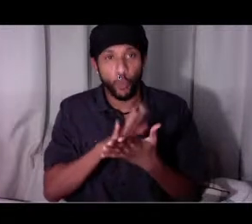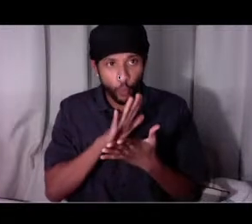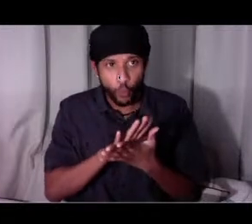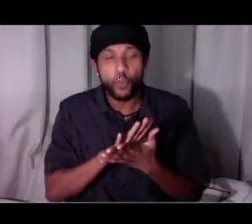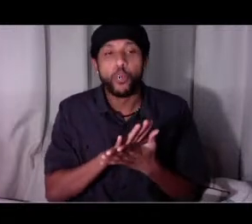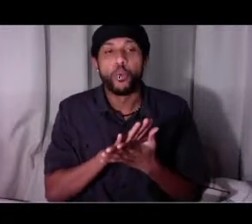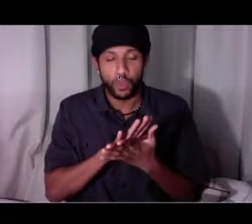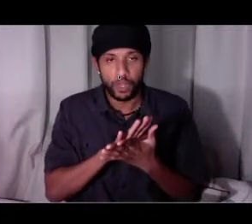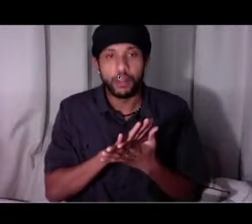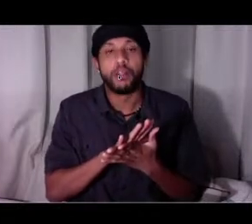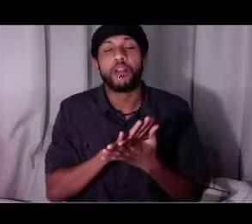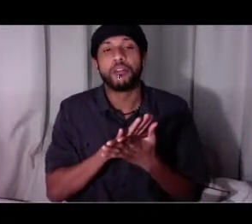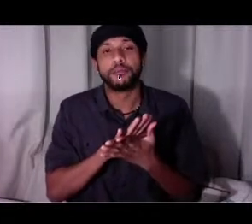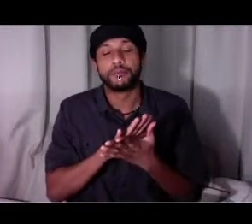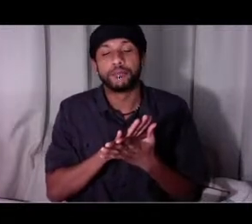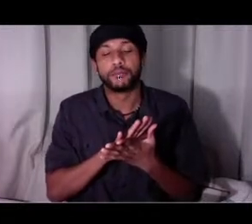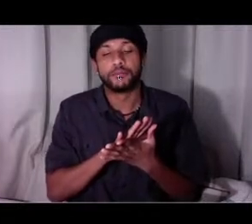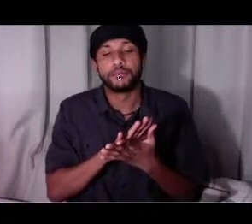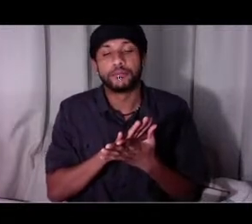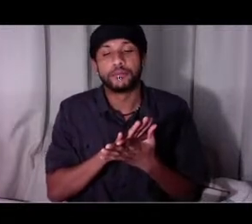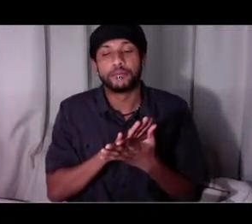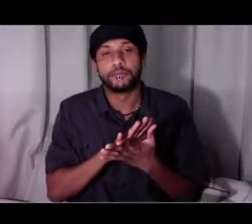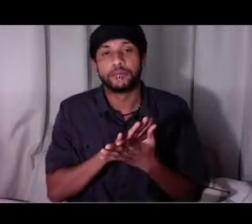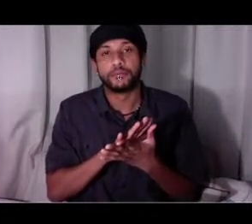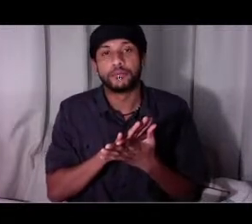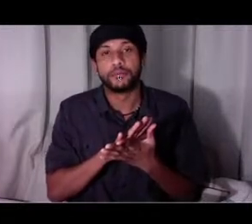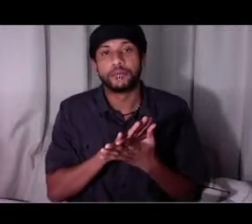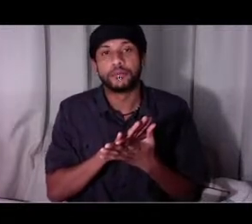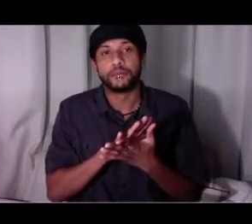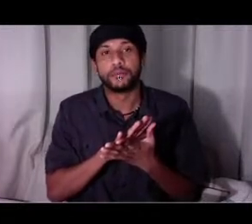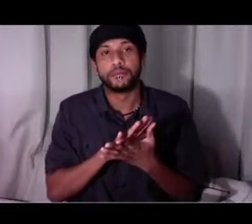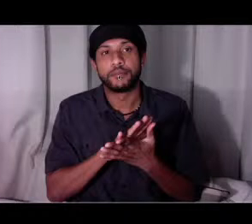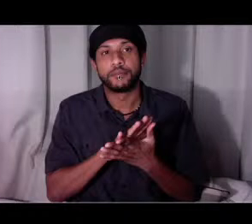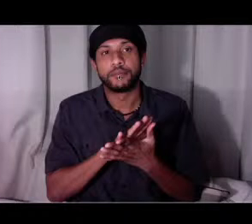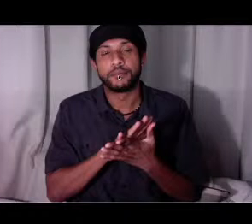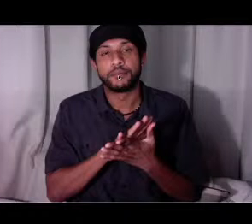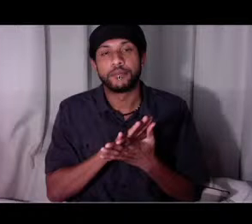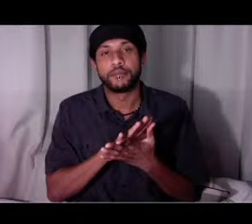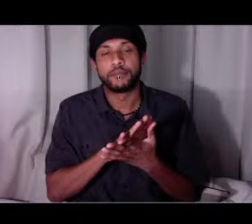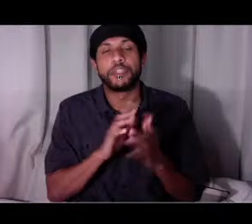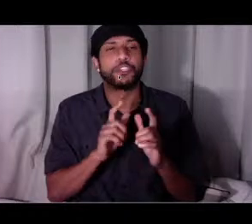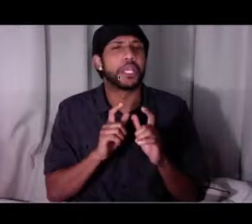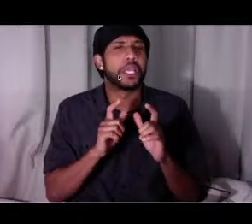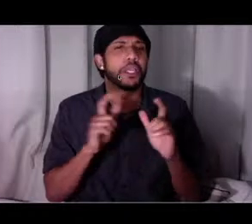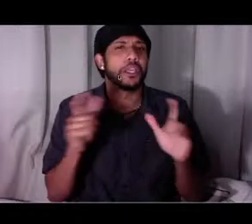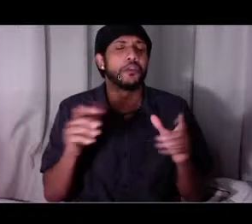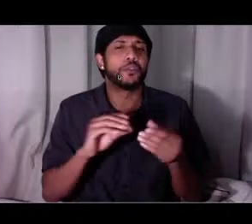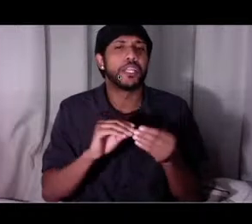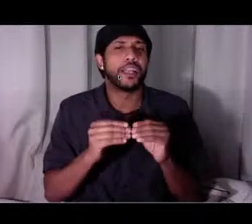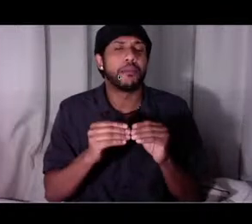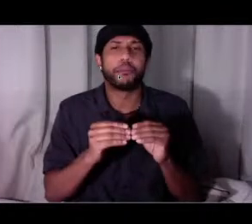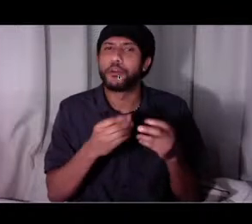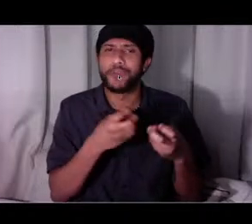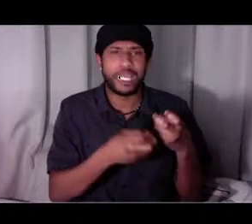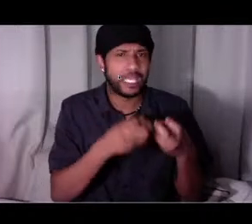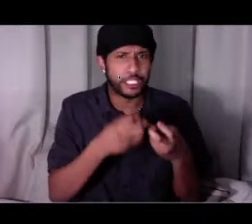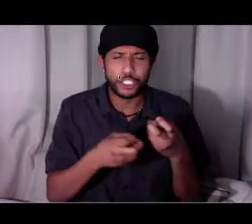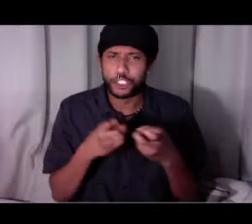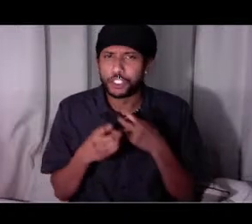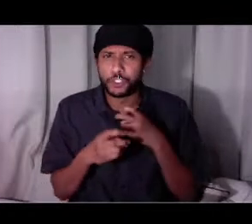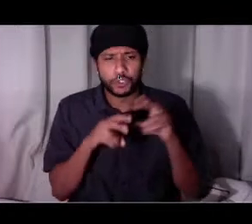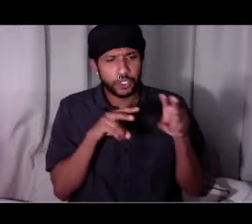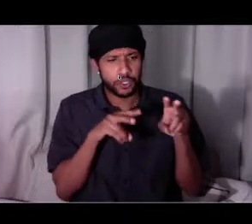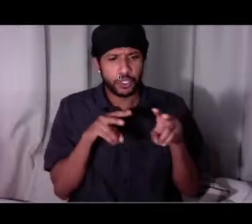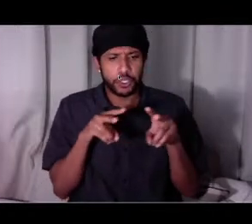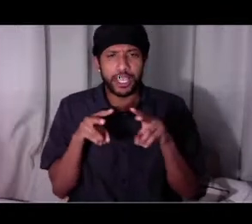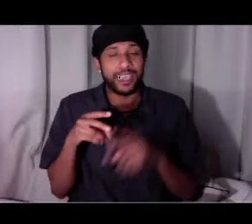school Services there's just such a huge number of issues that look at